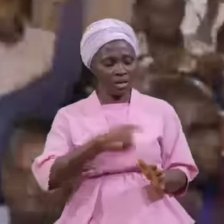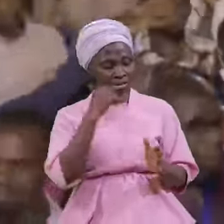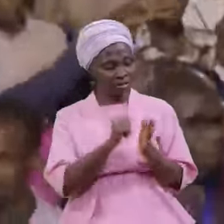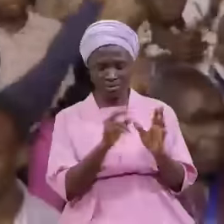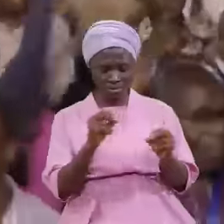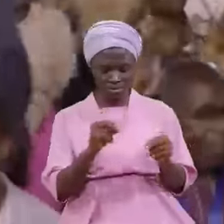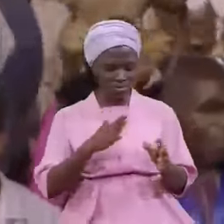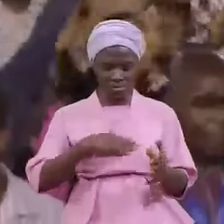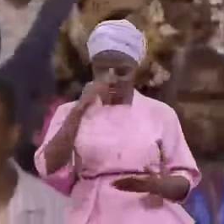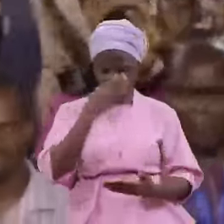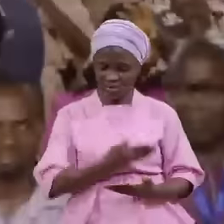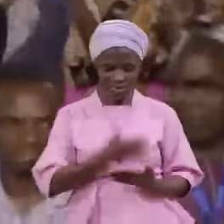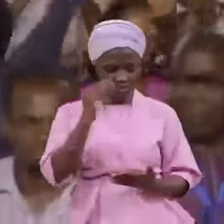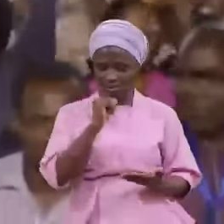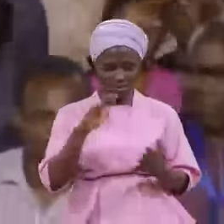like that.